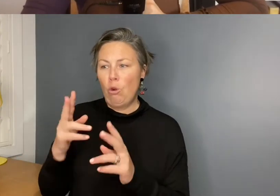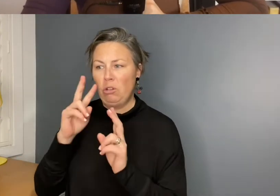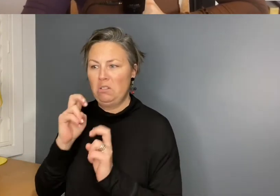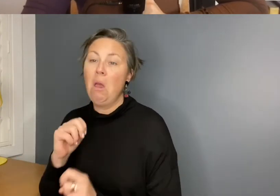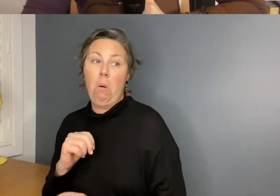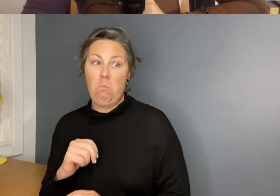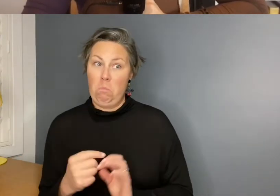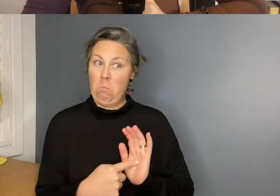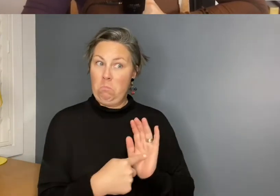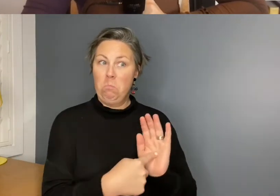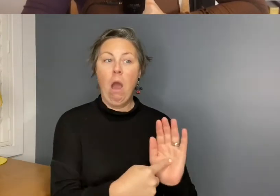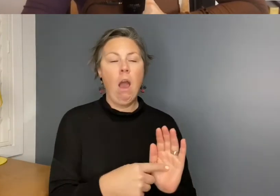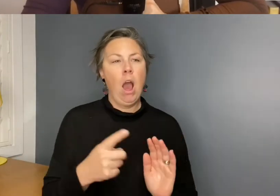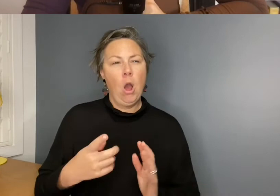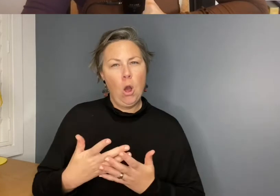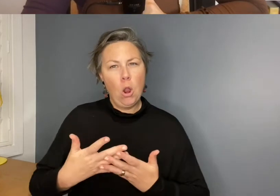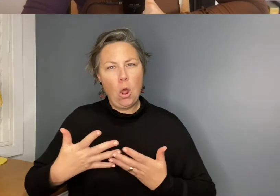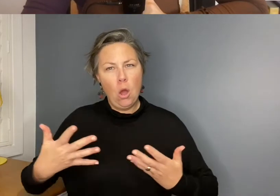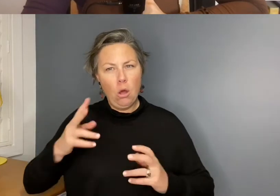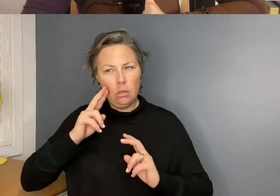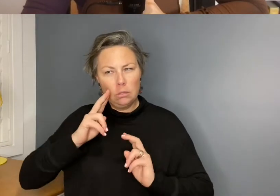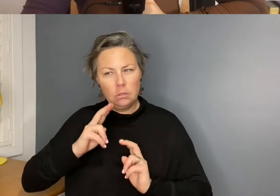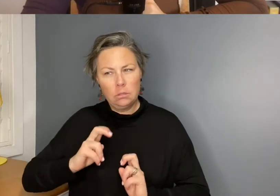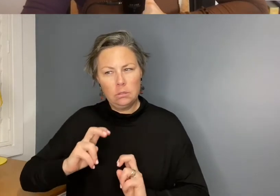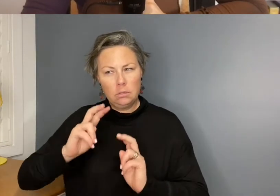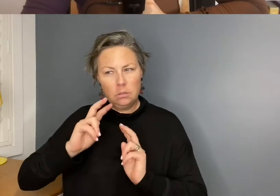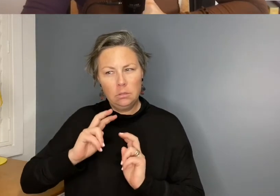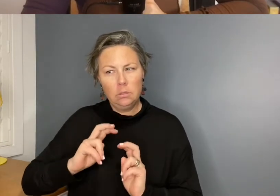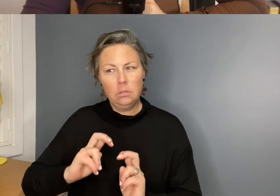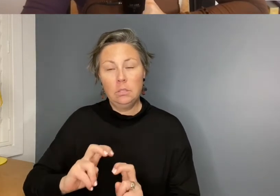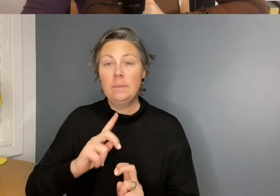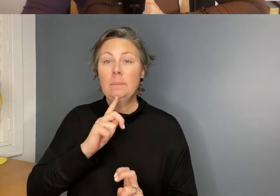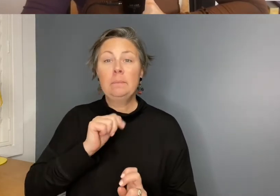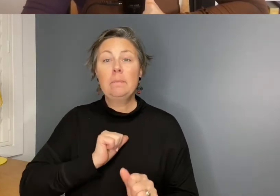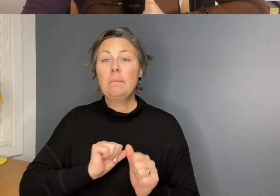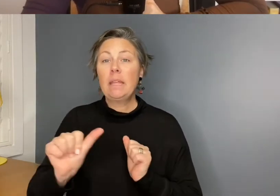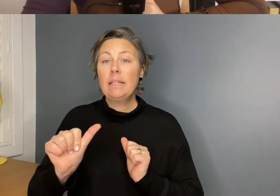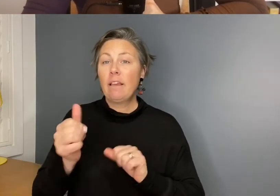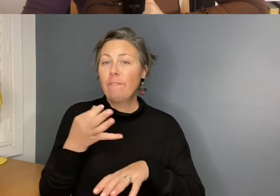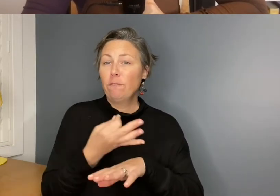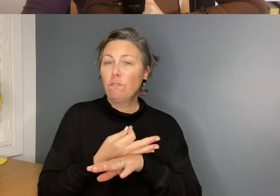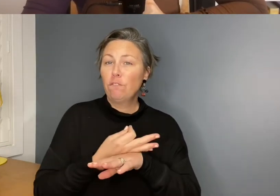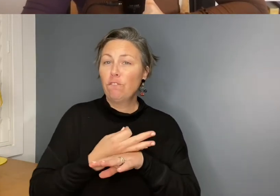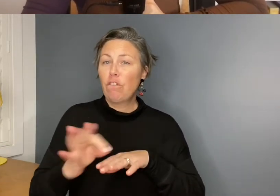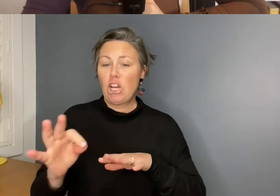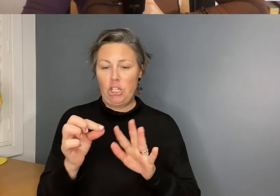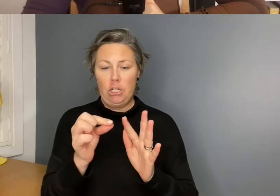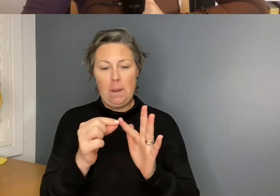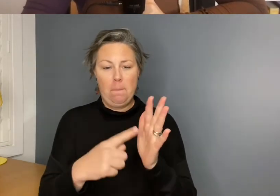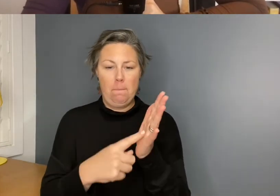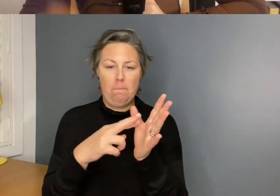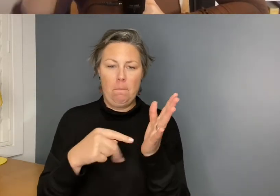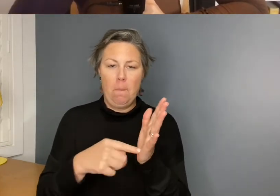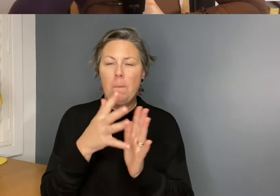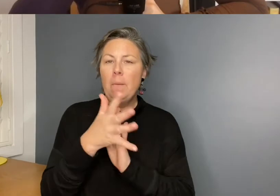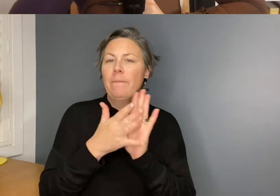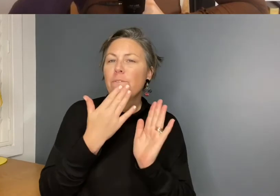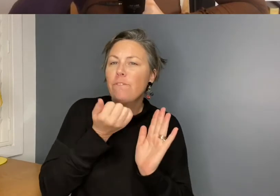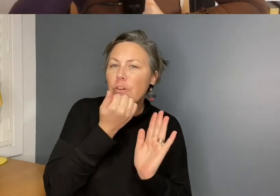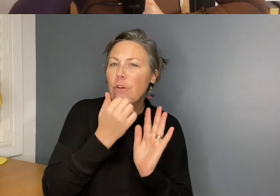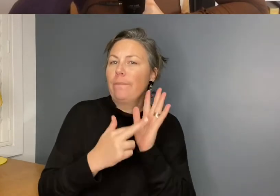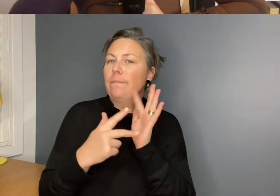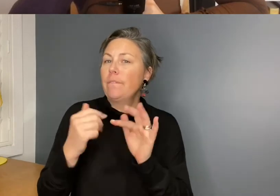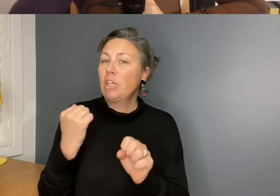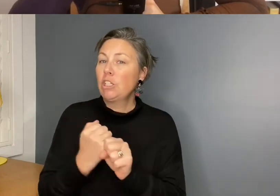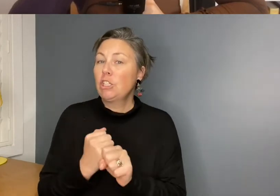is largely composed of plant material, especially fresh plant matter, does correlate most significantly